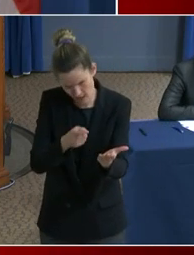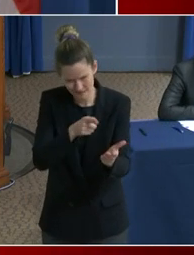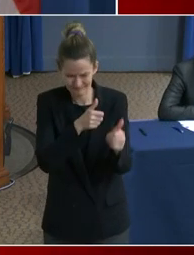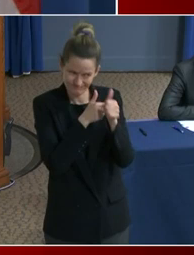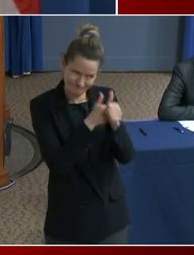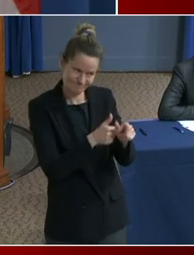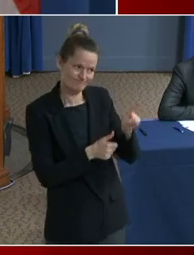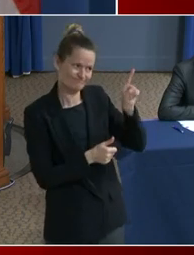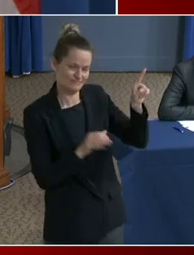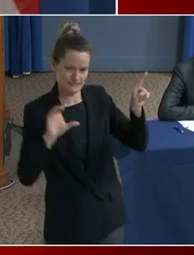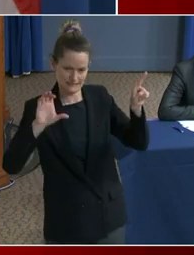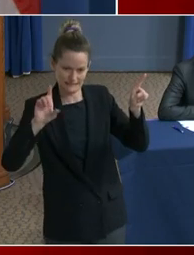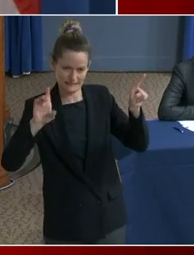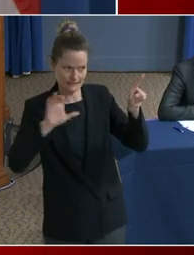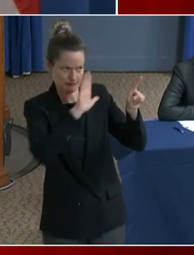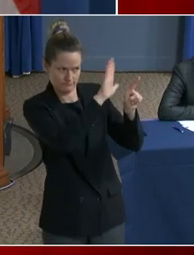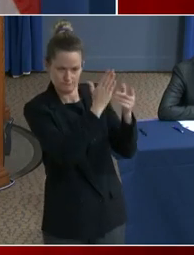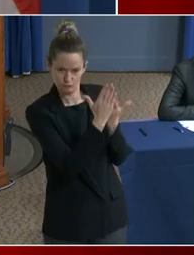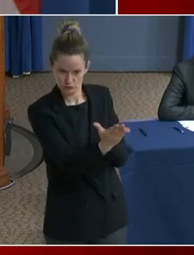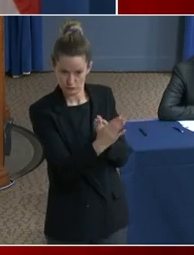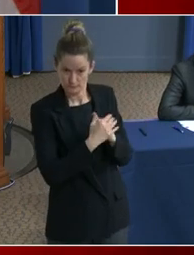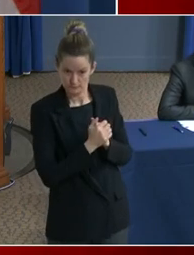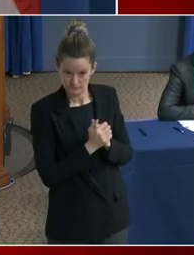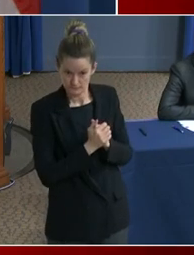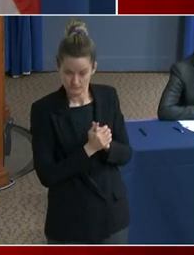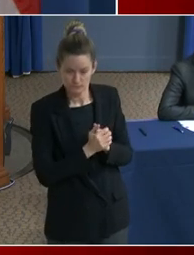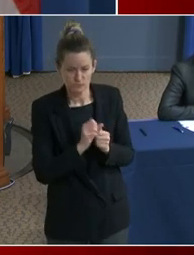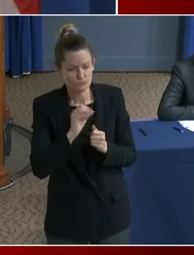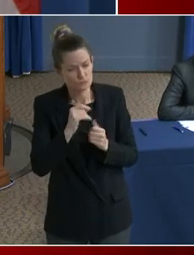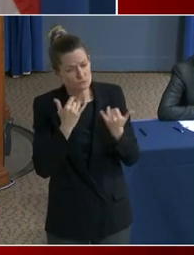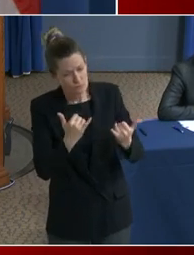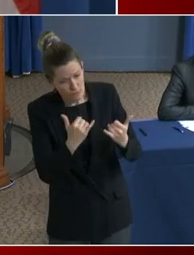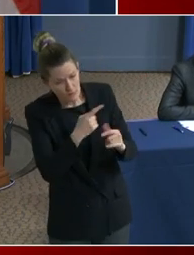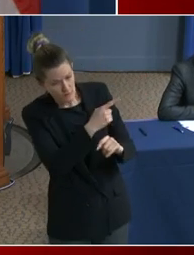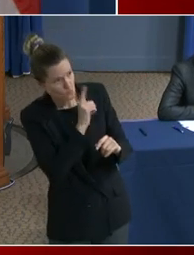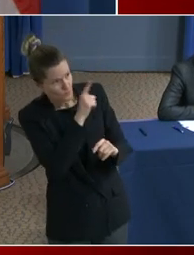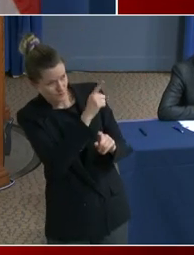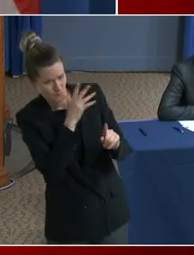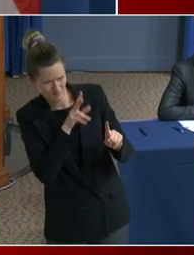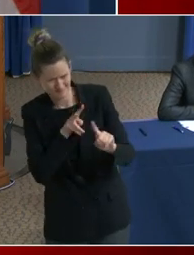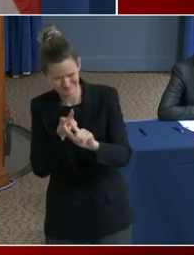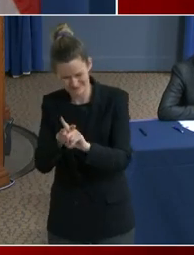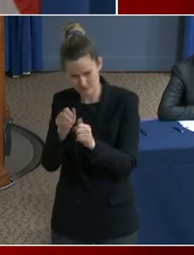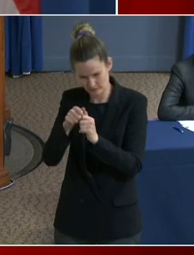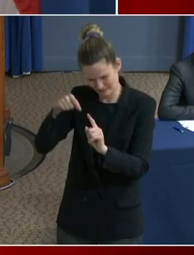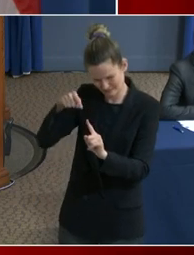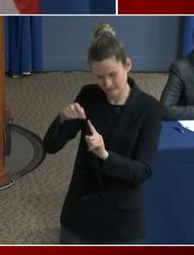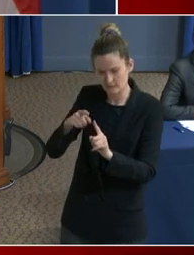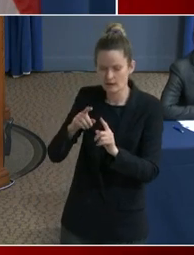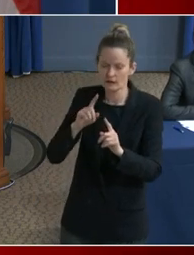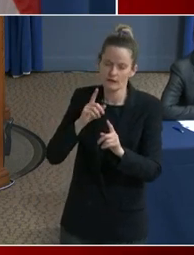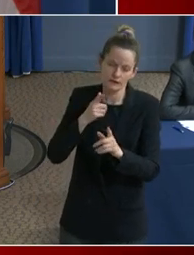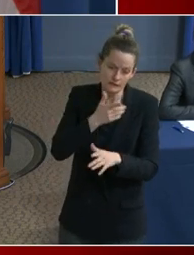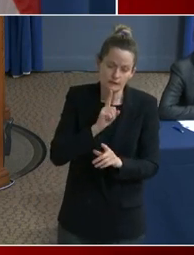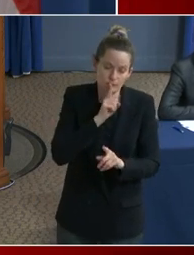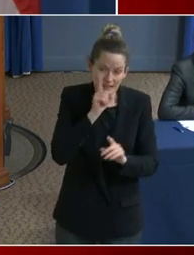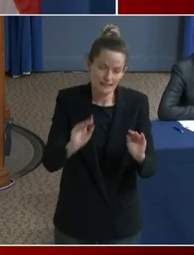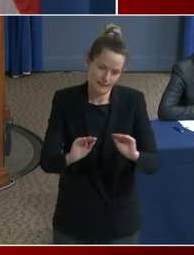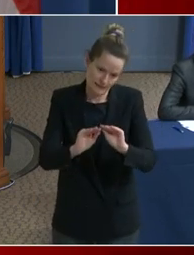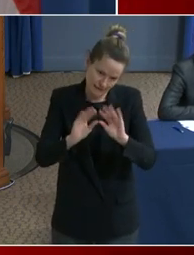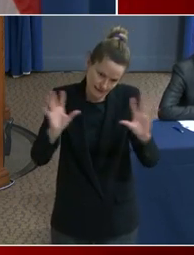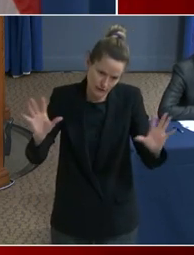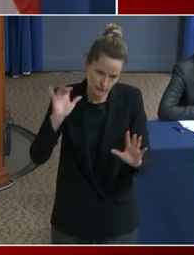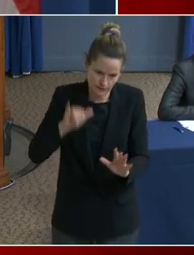same. But they're going to issue an advisory to make very clear that